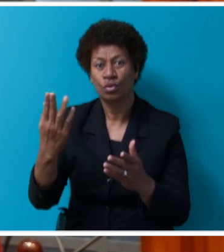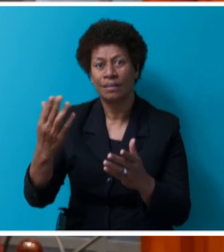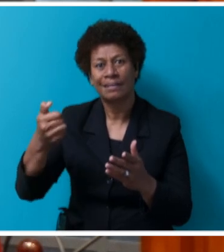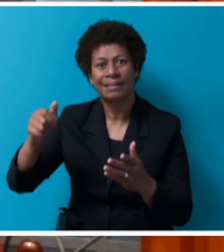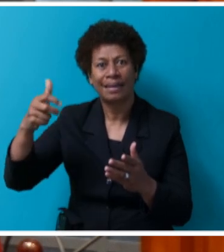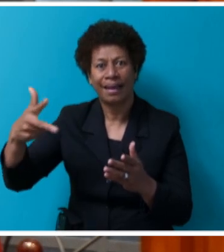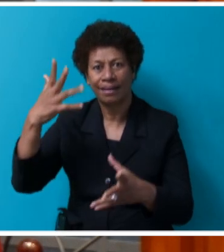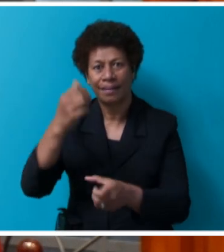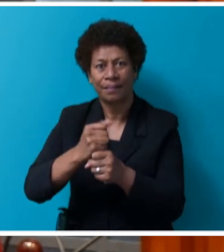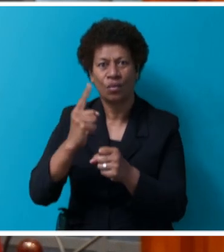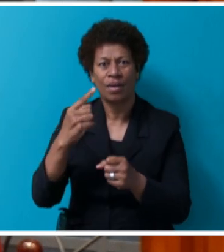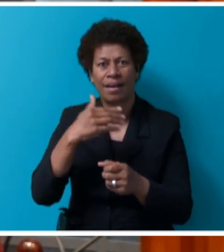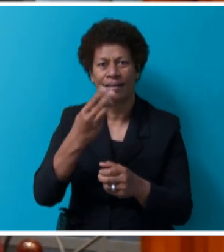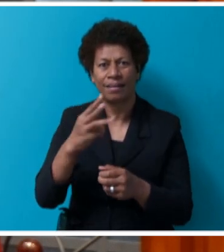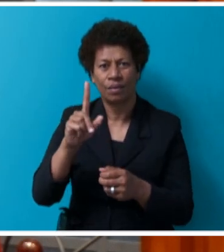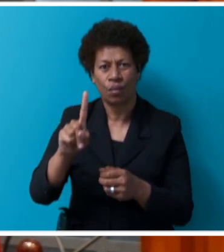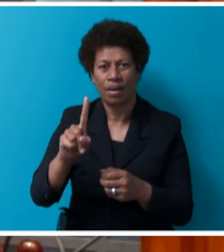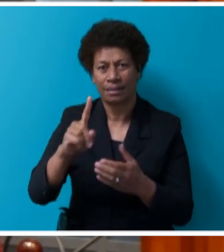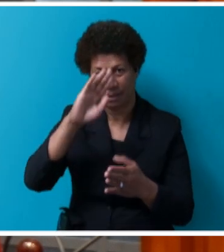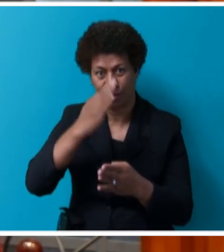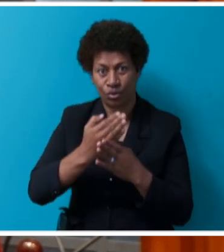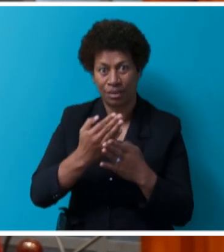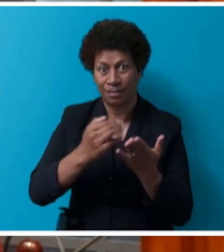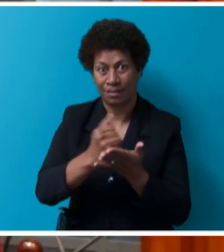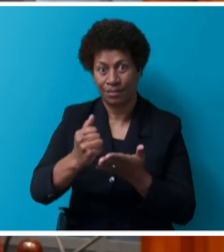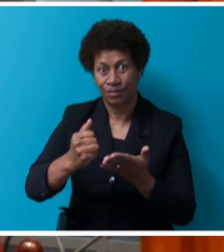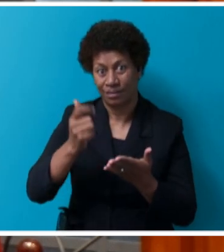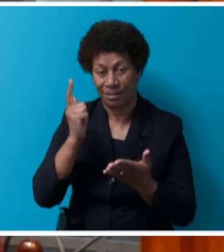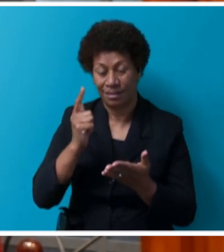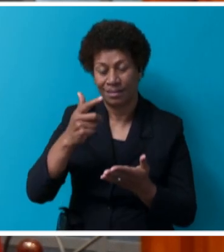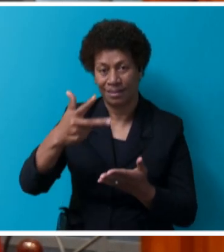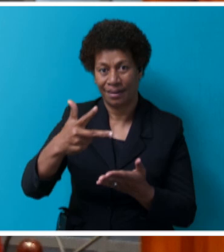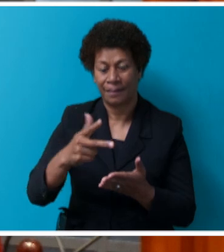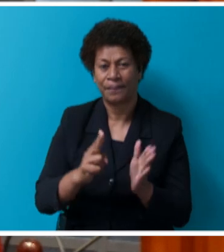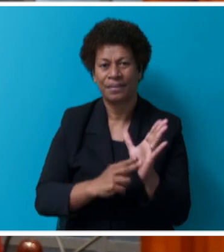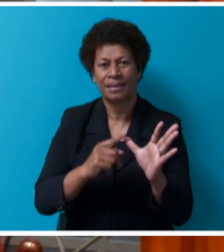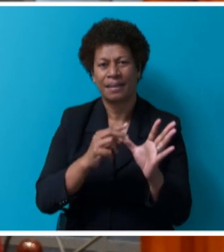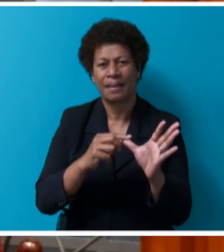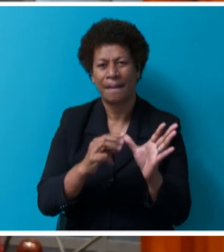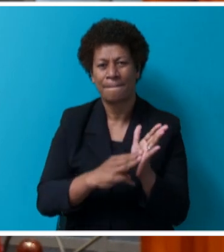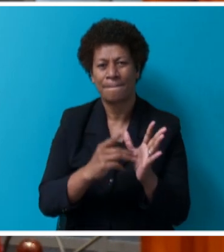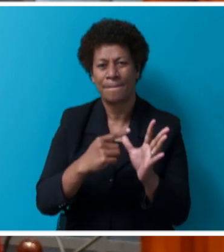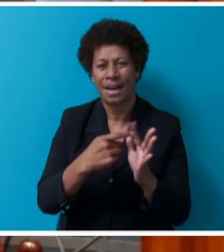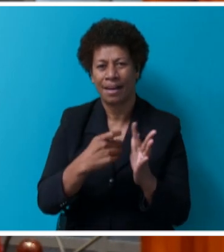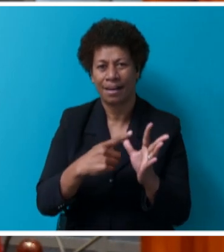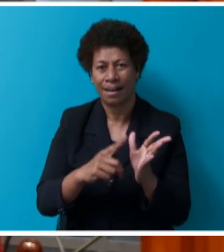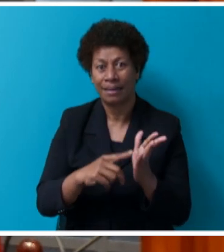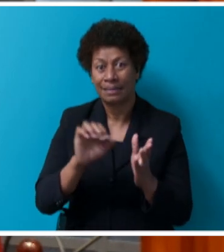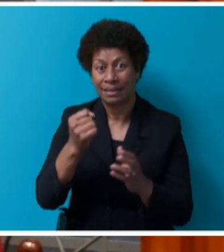131 students, number of teachers, 8. And the Namaka Public Kindergarten, session 1,